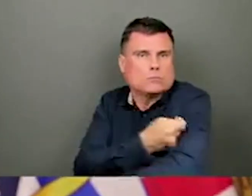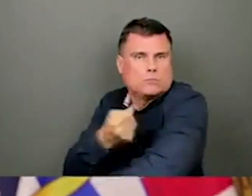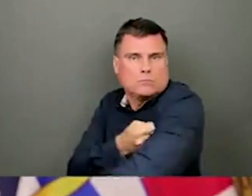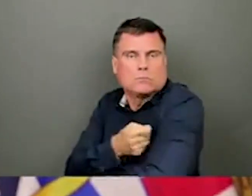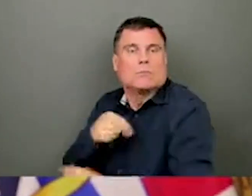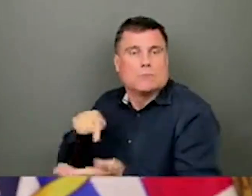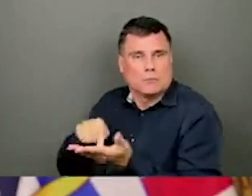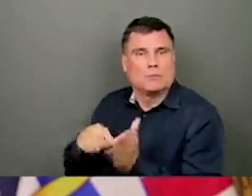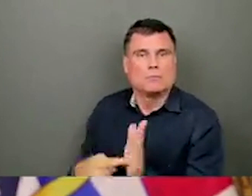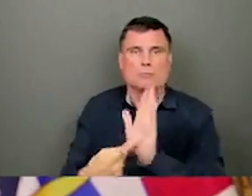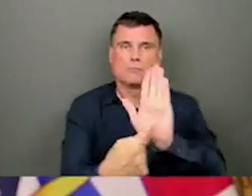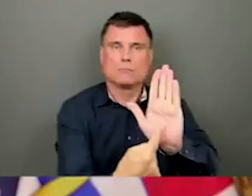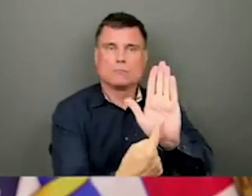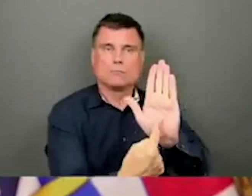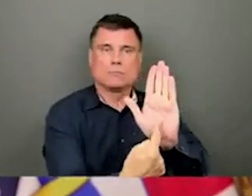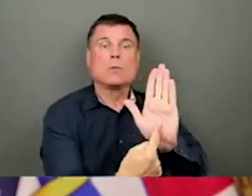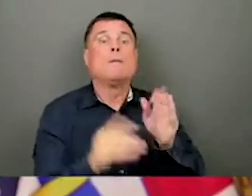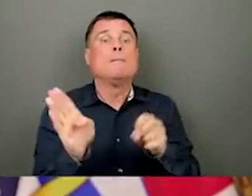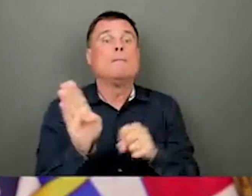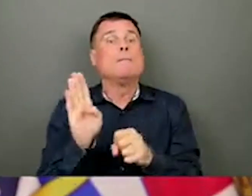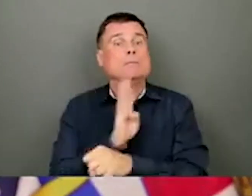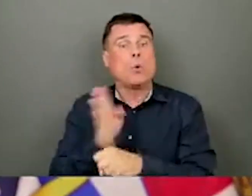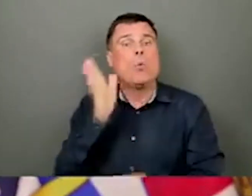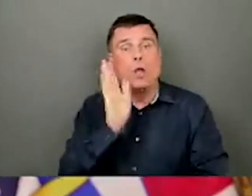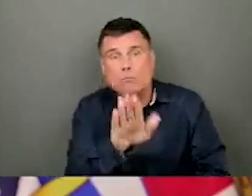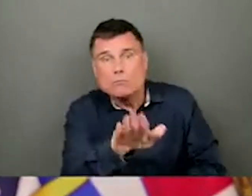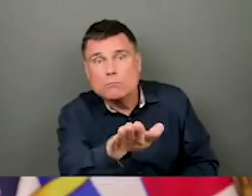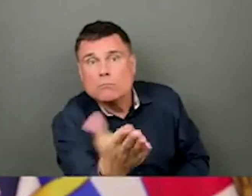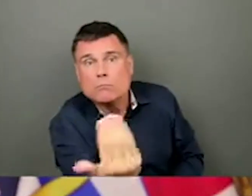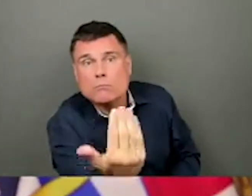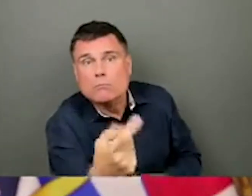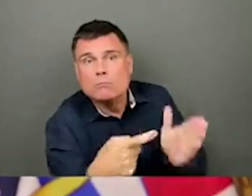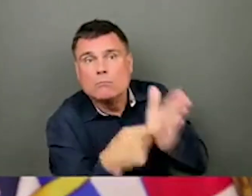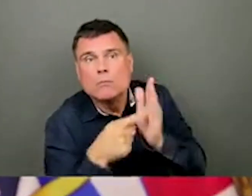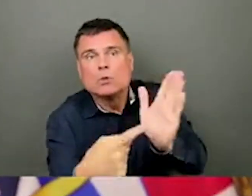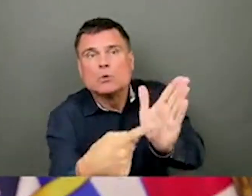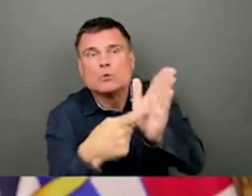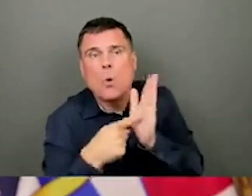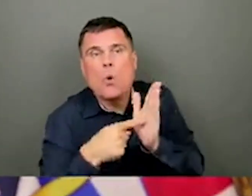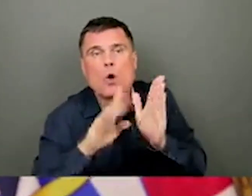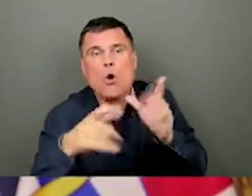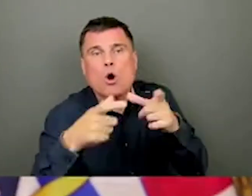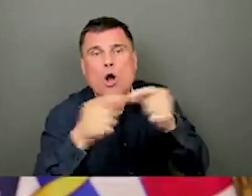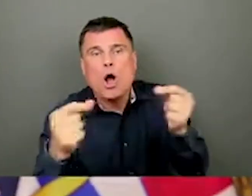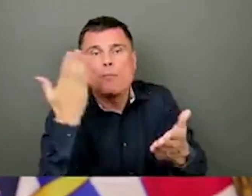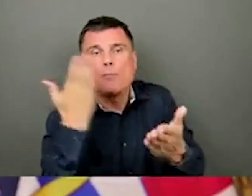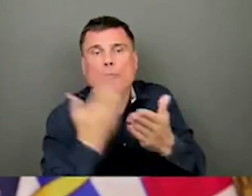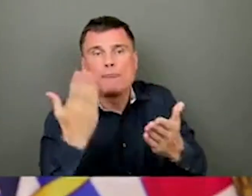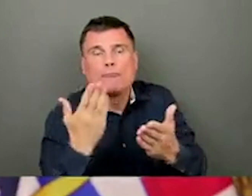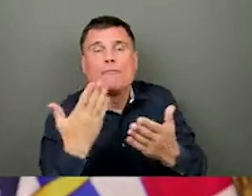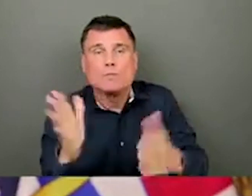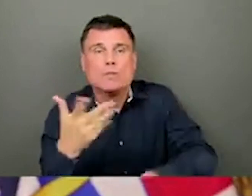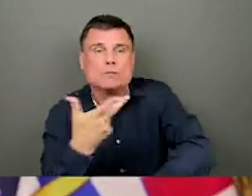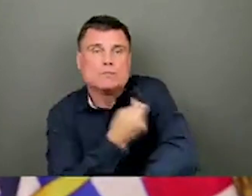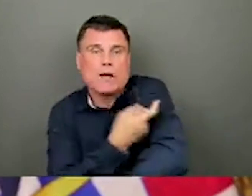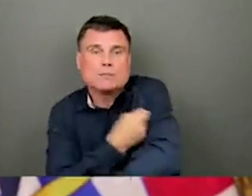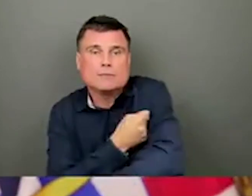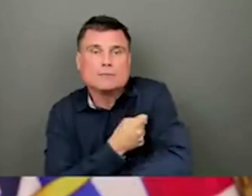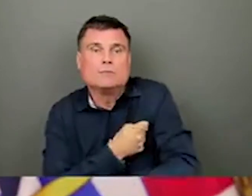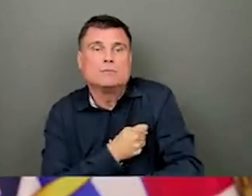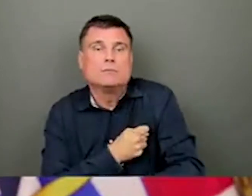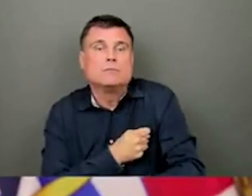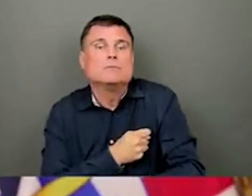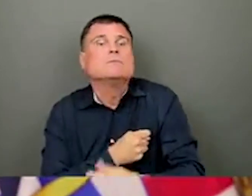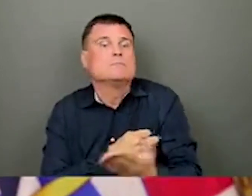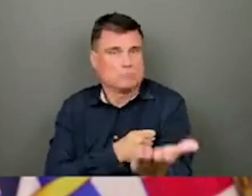to required to look for your vaccination card and your proof of identification, as we do for many other things